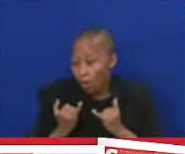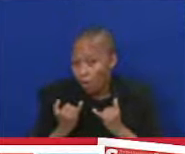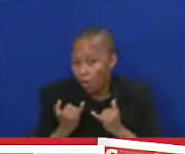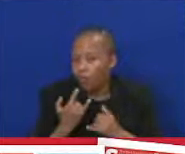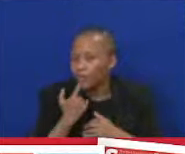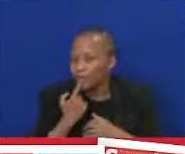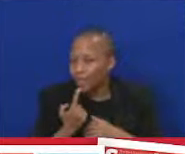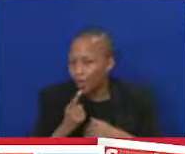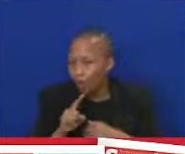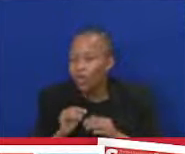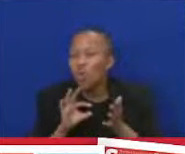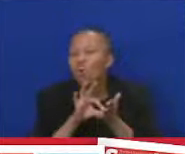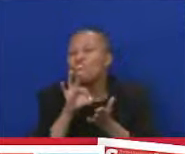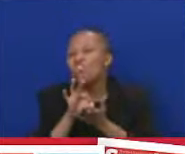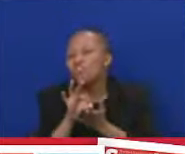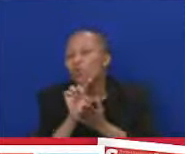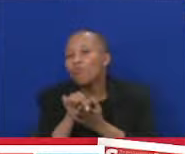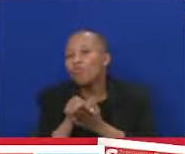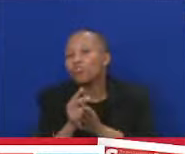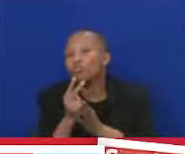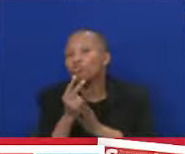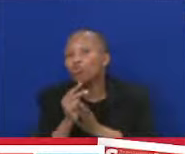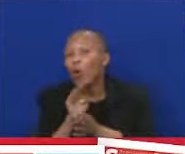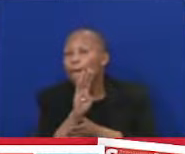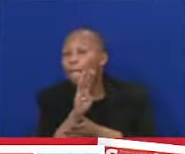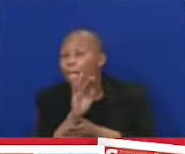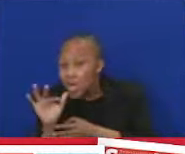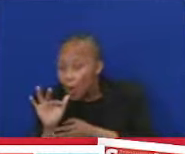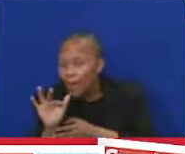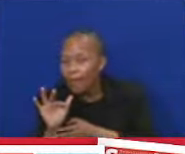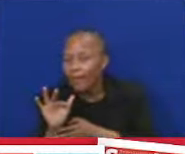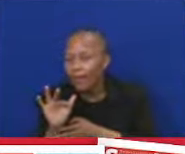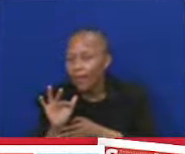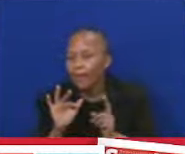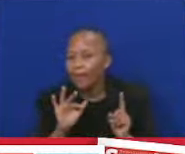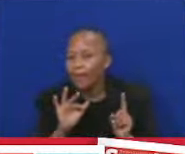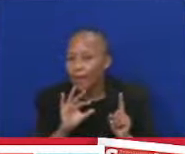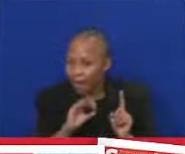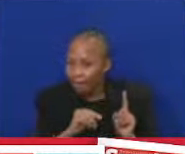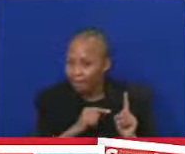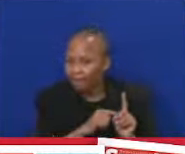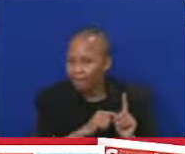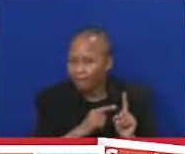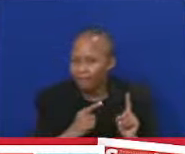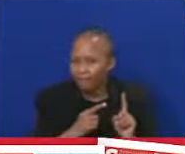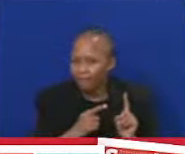1.2 billion rand. Why do you say this was startling?